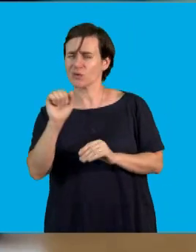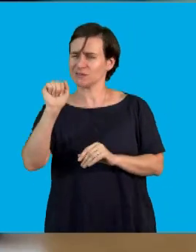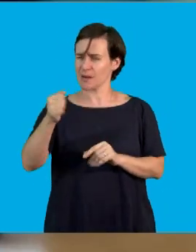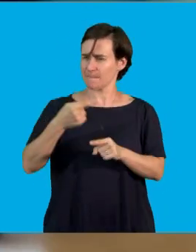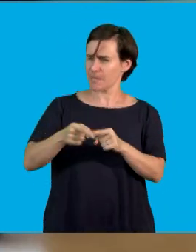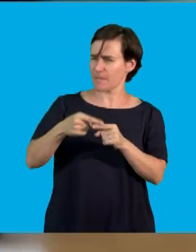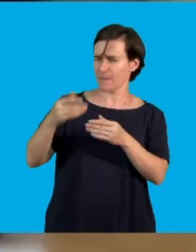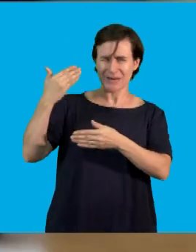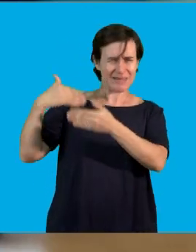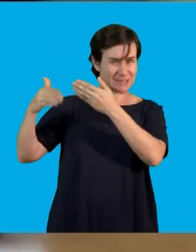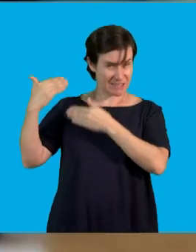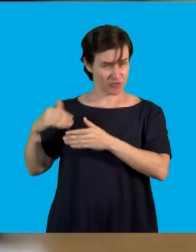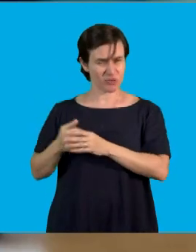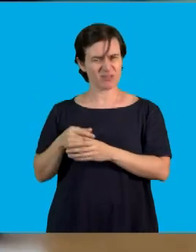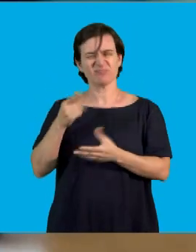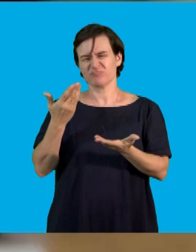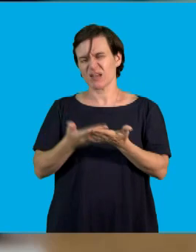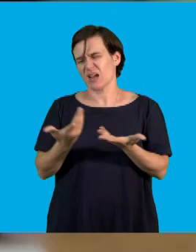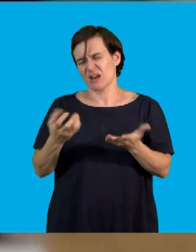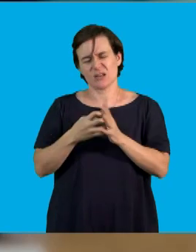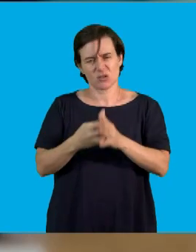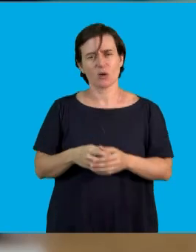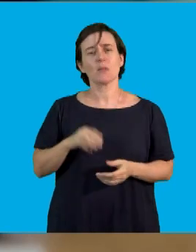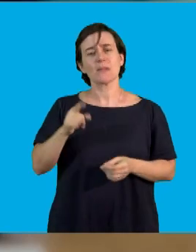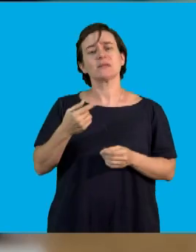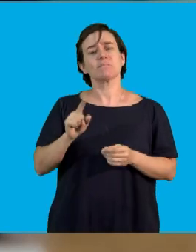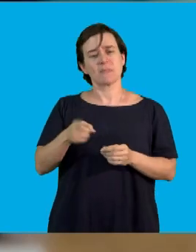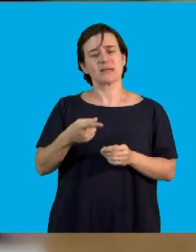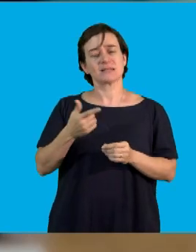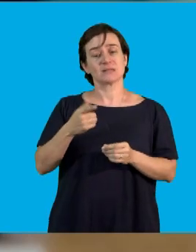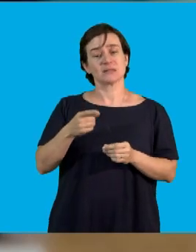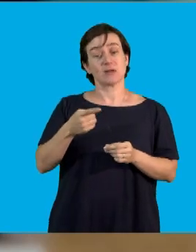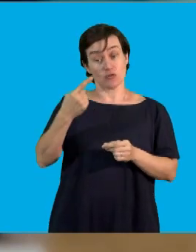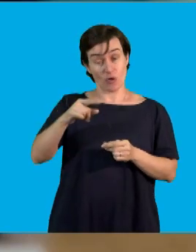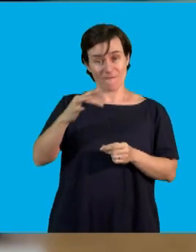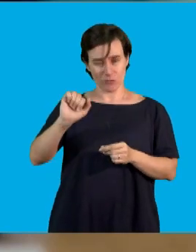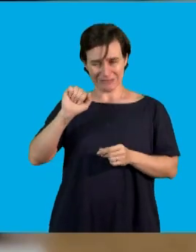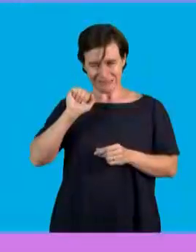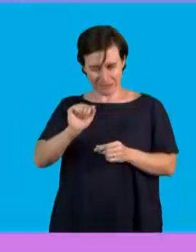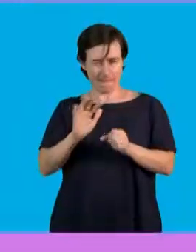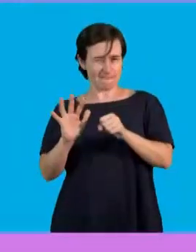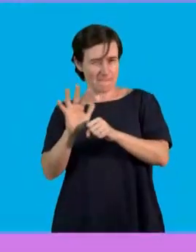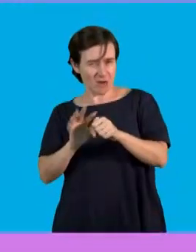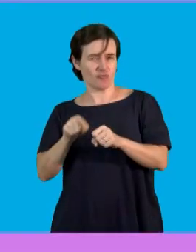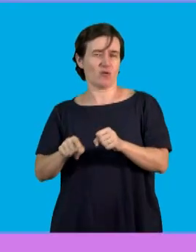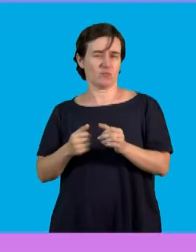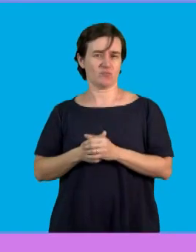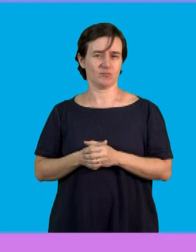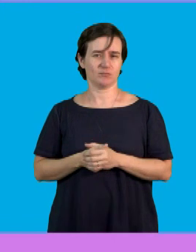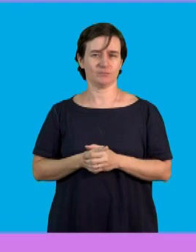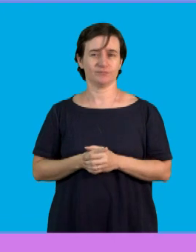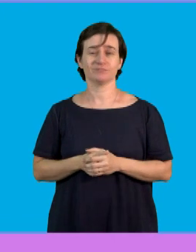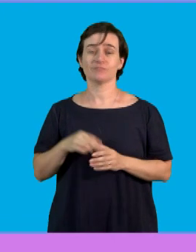Yes, you can say anything as long as it is relevant to the given context. But what is important here is for the bank